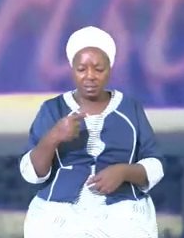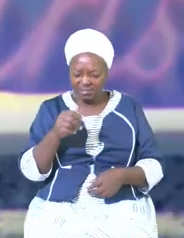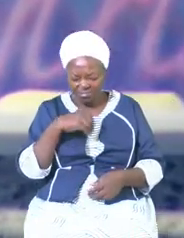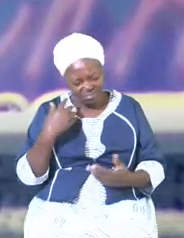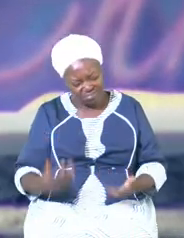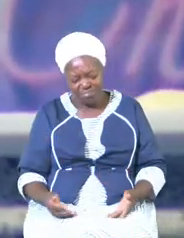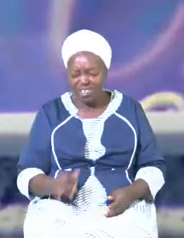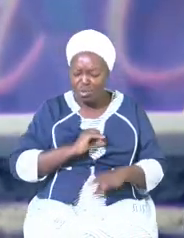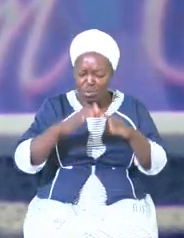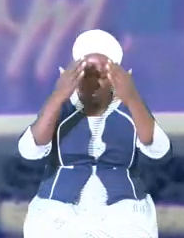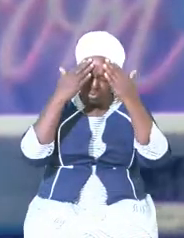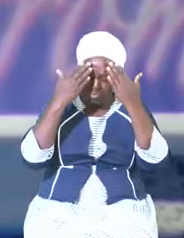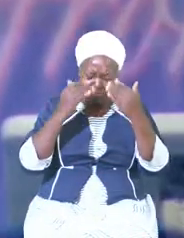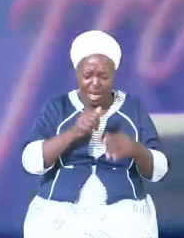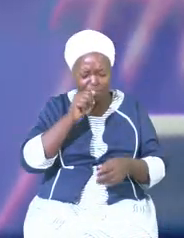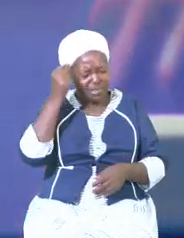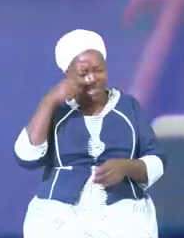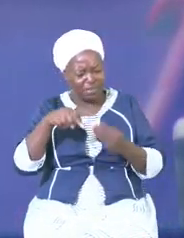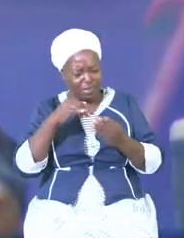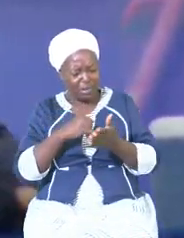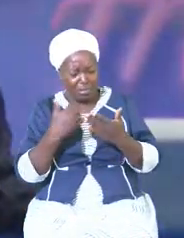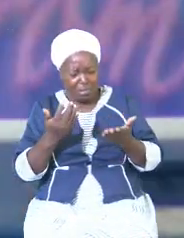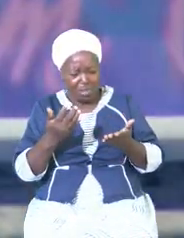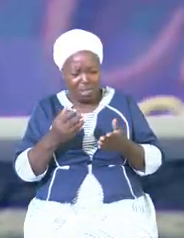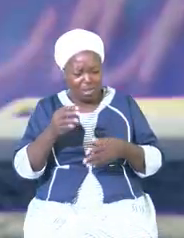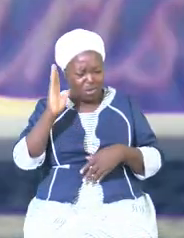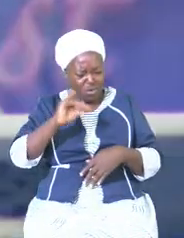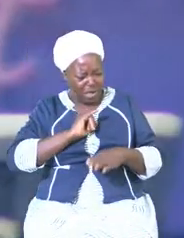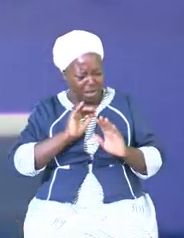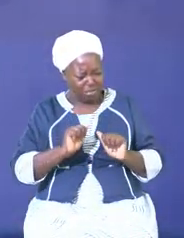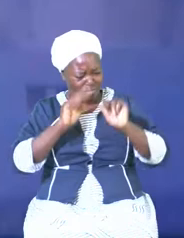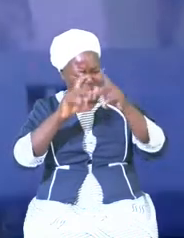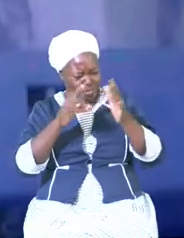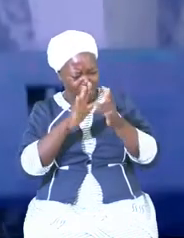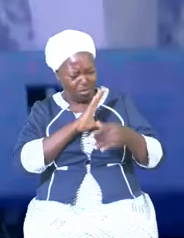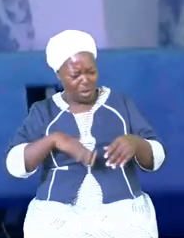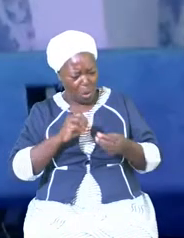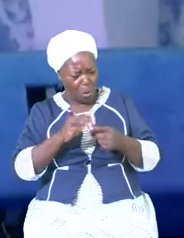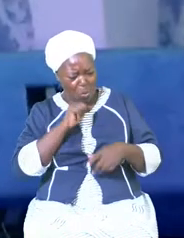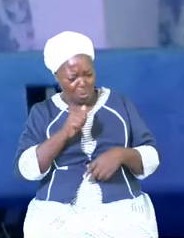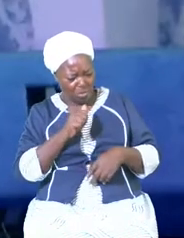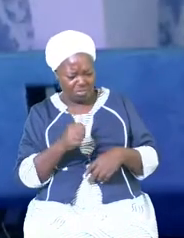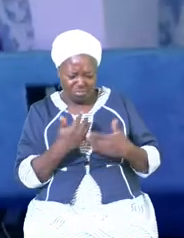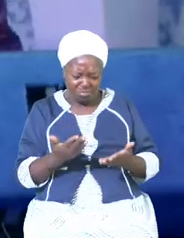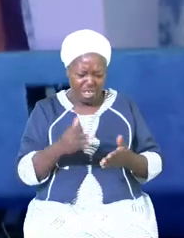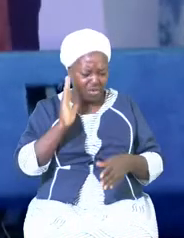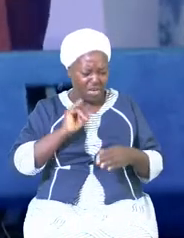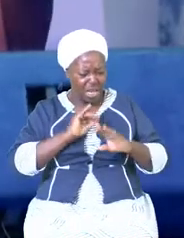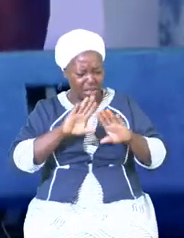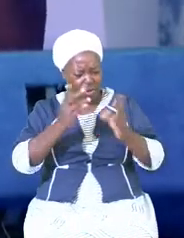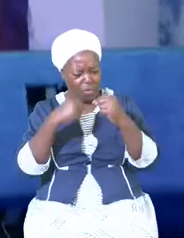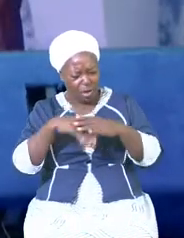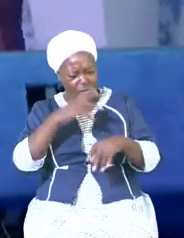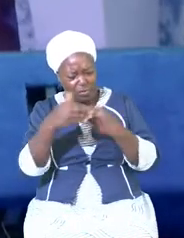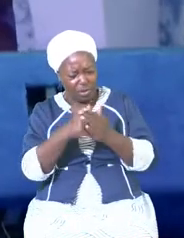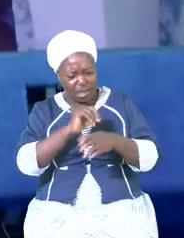it. Should I not? Should I come out of the suffering, out of the